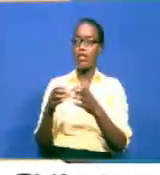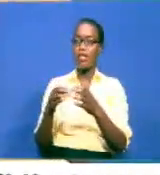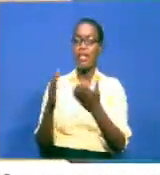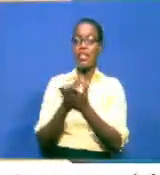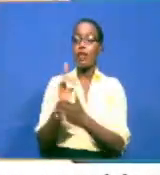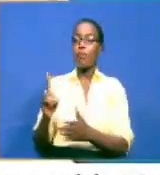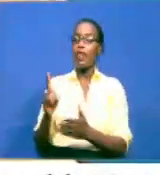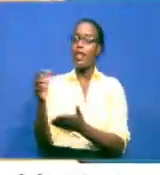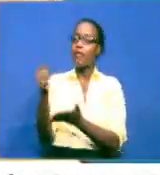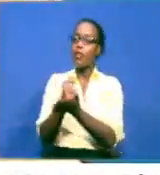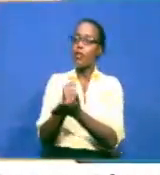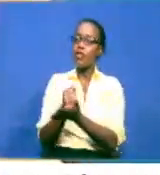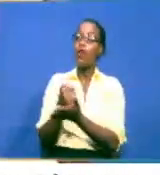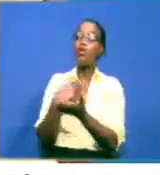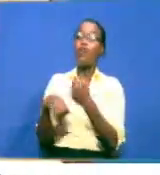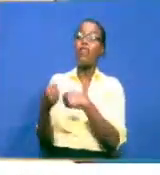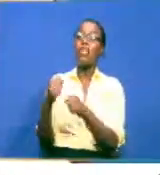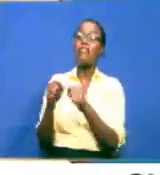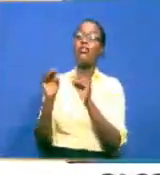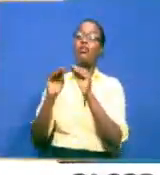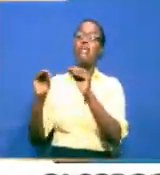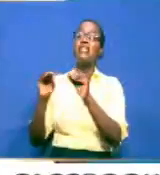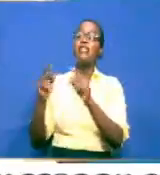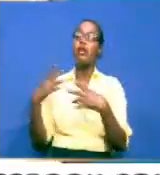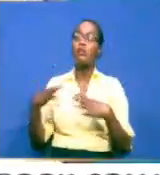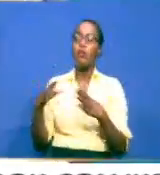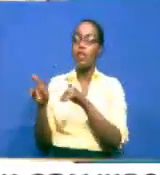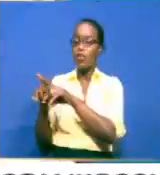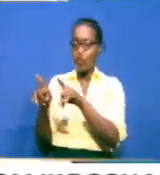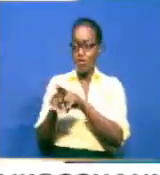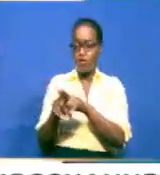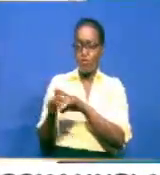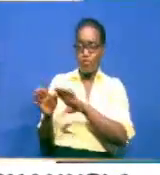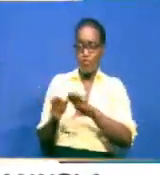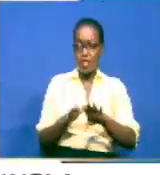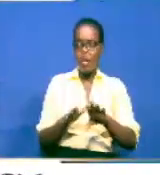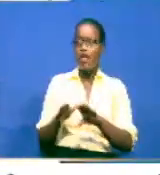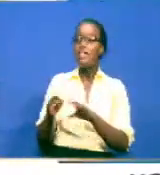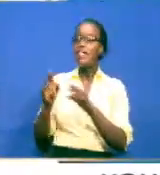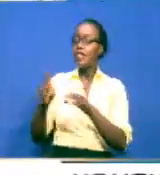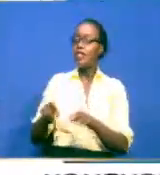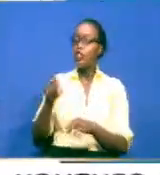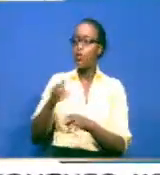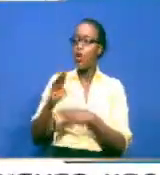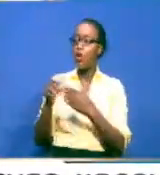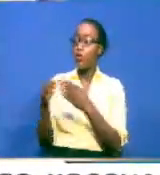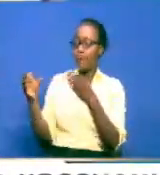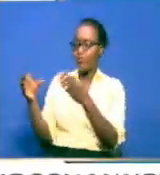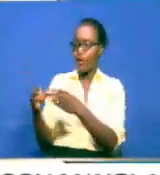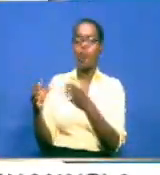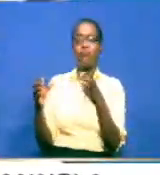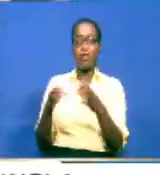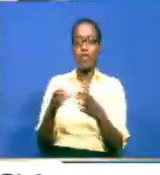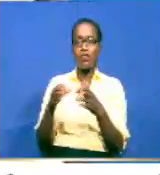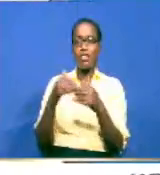employed to carry out these activities, to sensitize people. Mm-hmm. And apart from sensitizing people, they need to also ensure all organizations that they